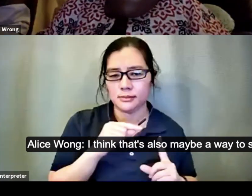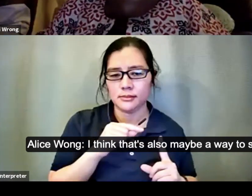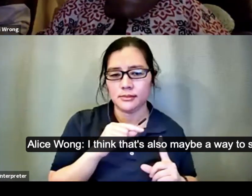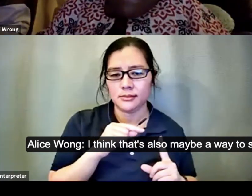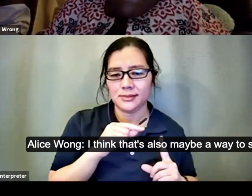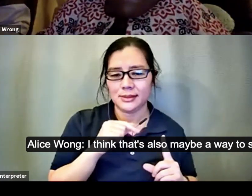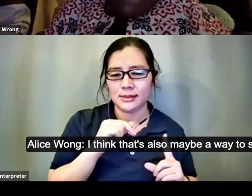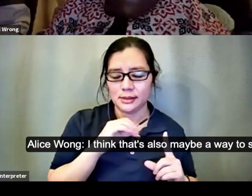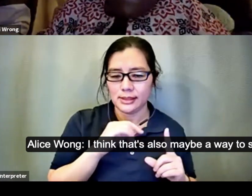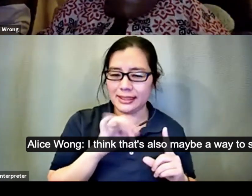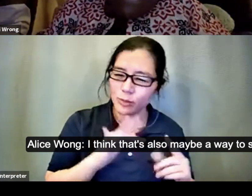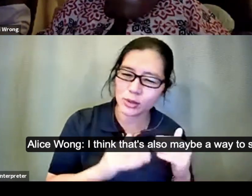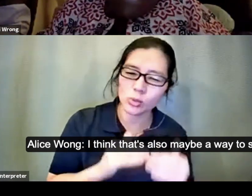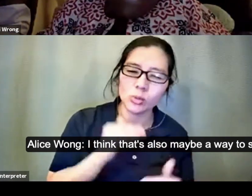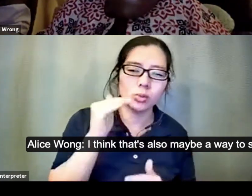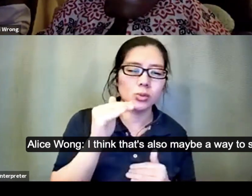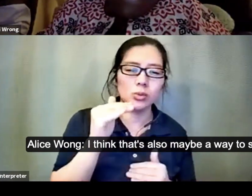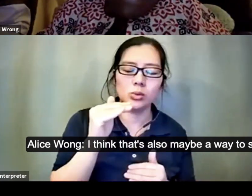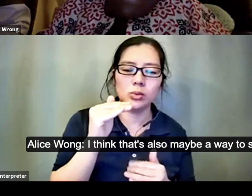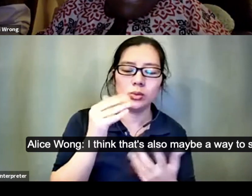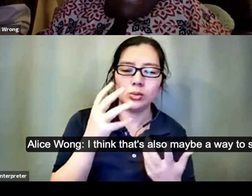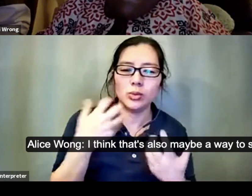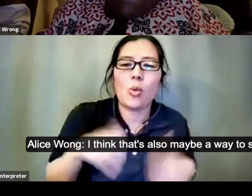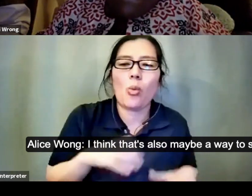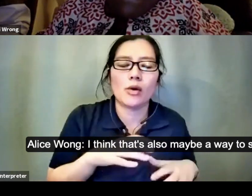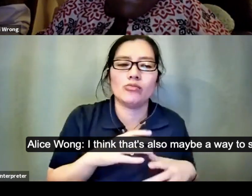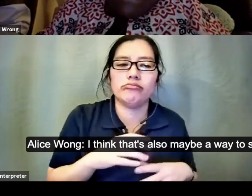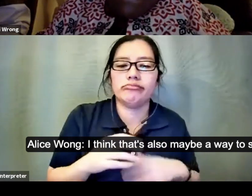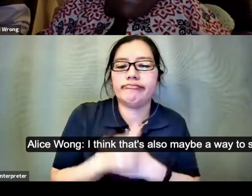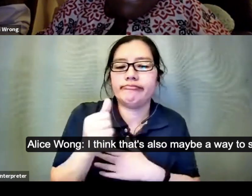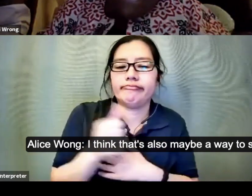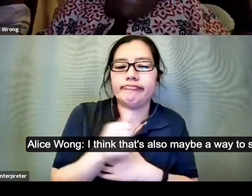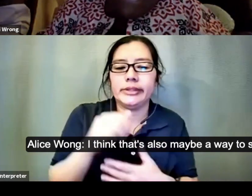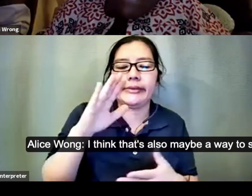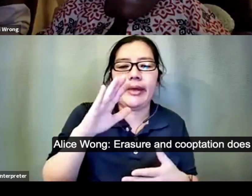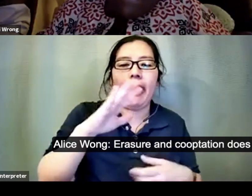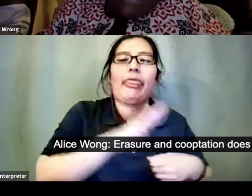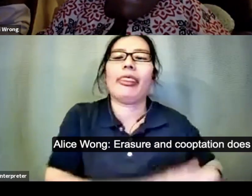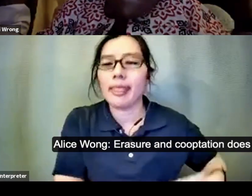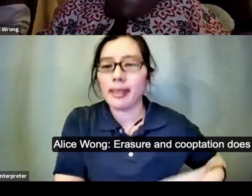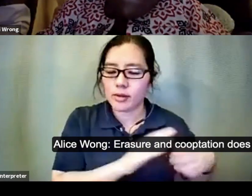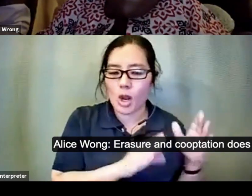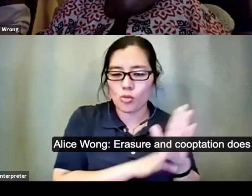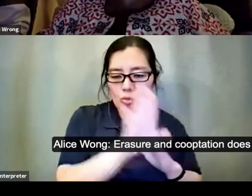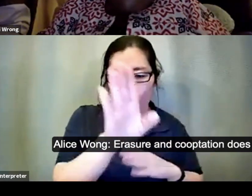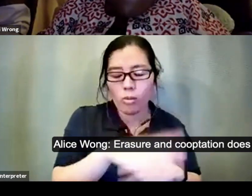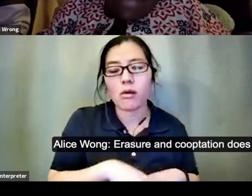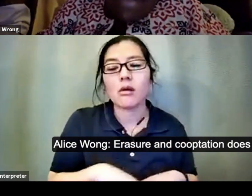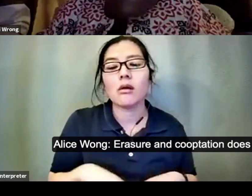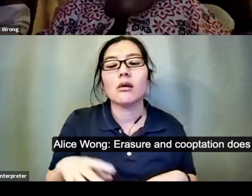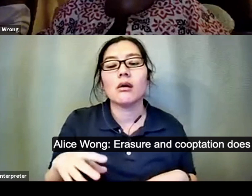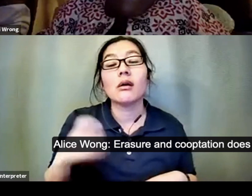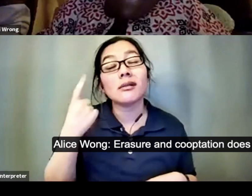But, I think on the flip side, erasure and co-optation does happen.